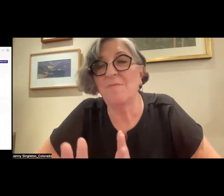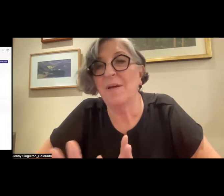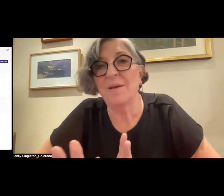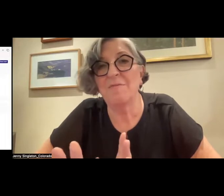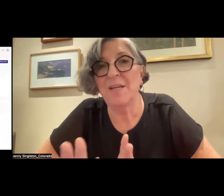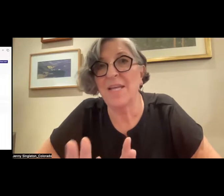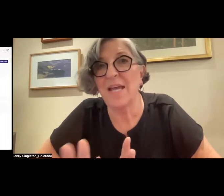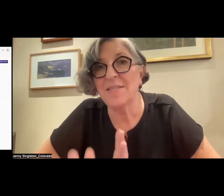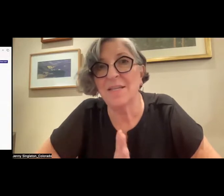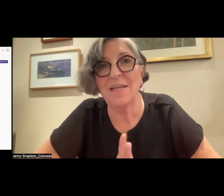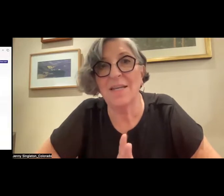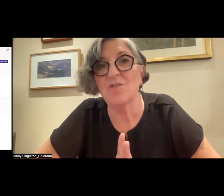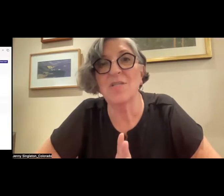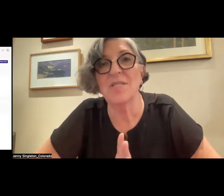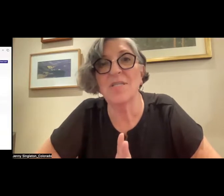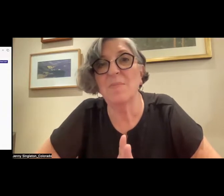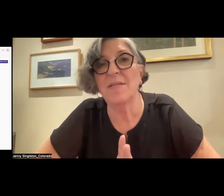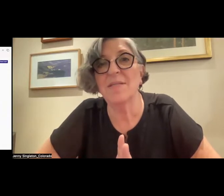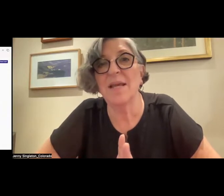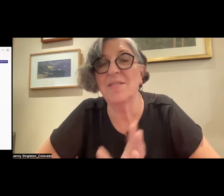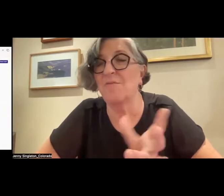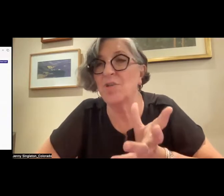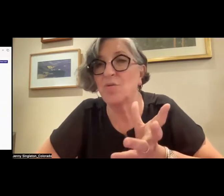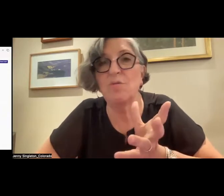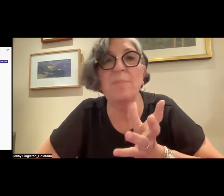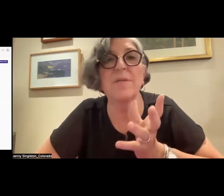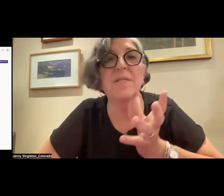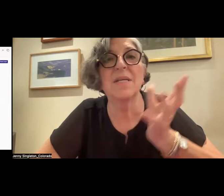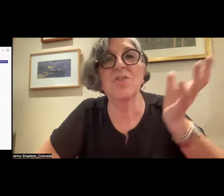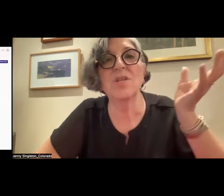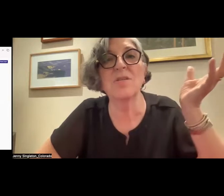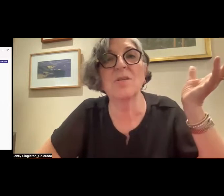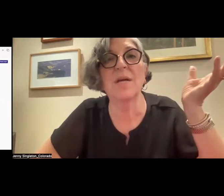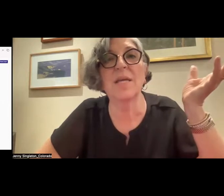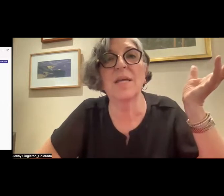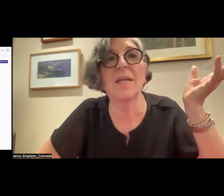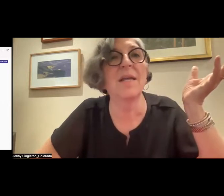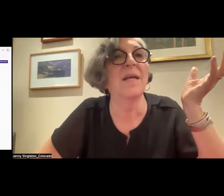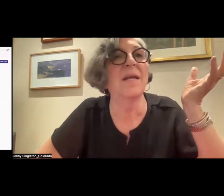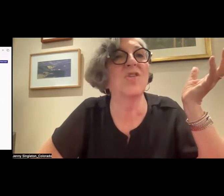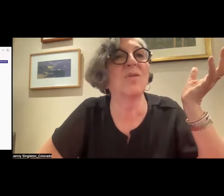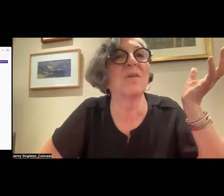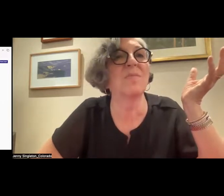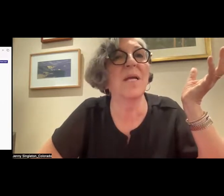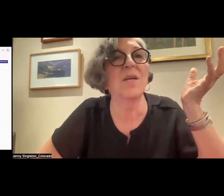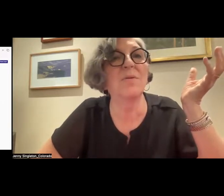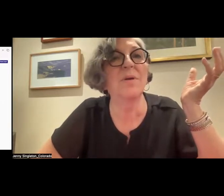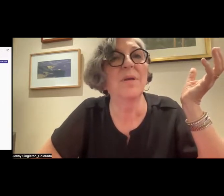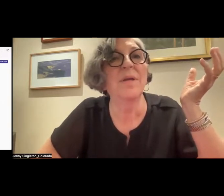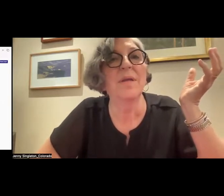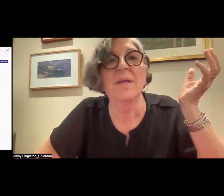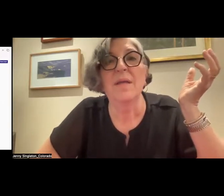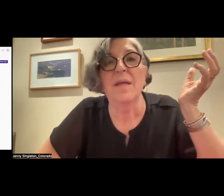really a fantastic and interesting database that has a visual representation. So I can, let me show this